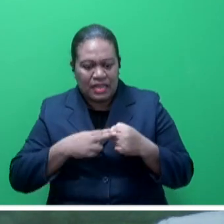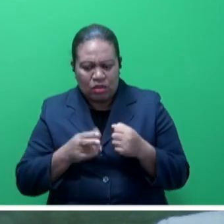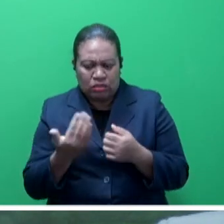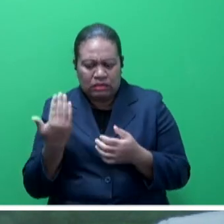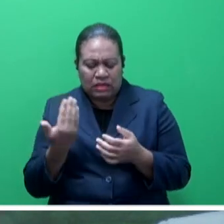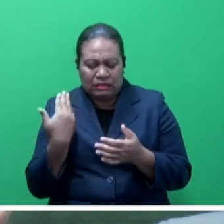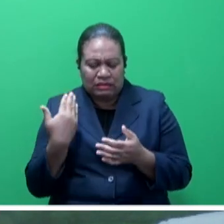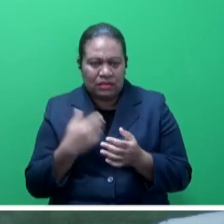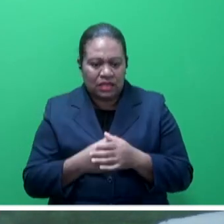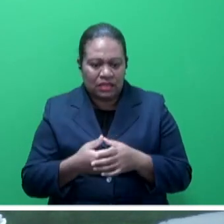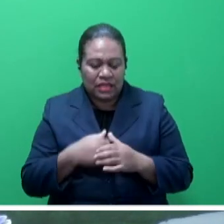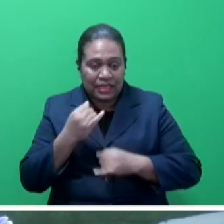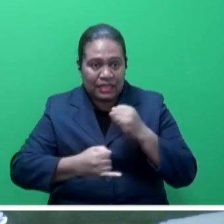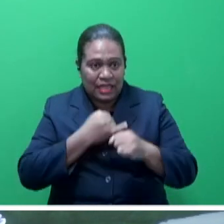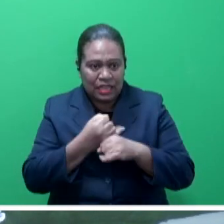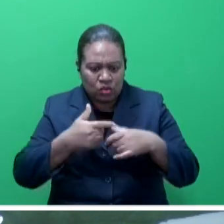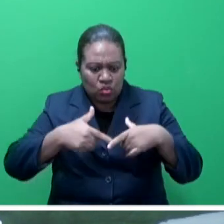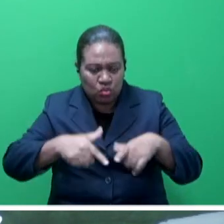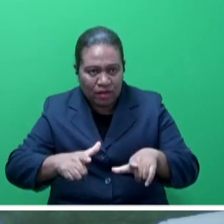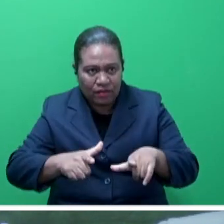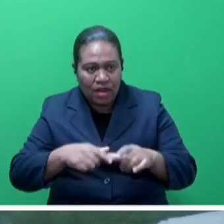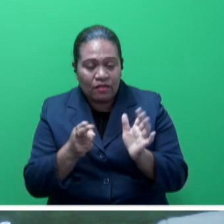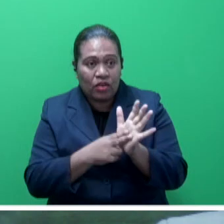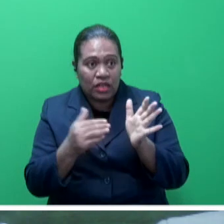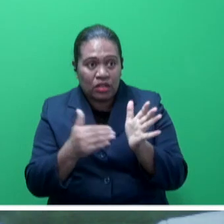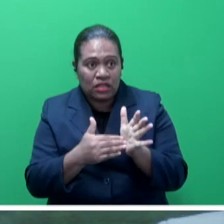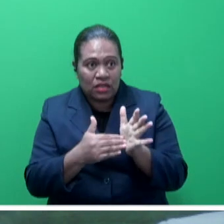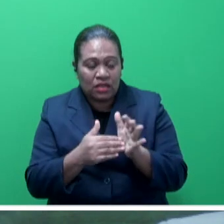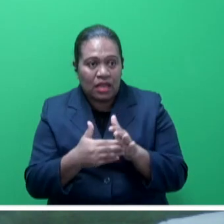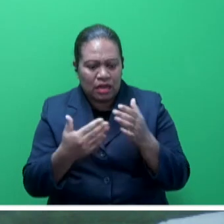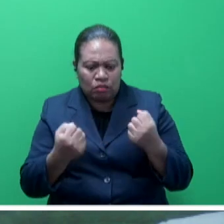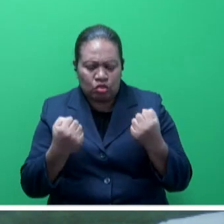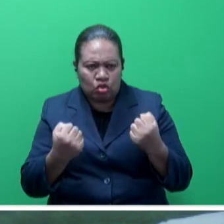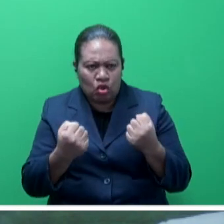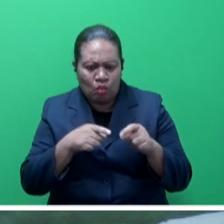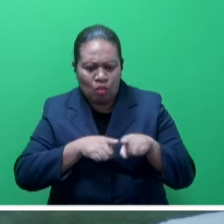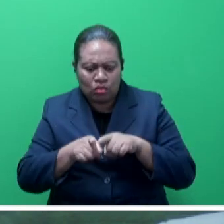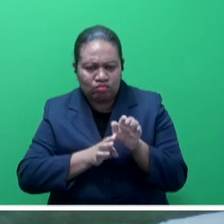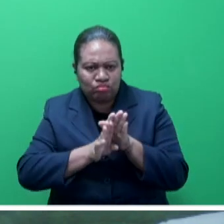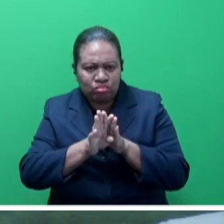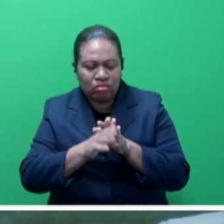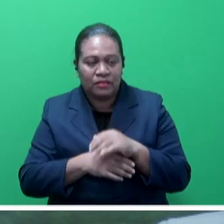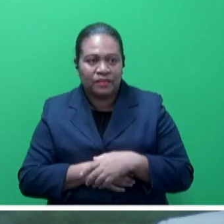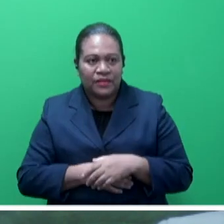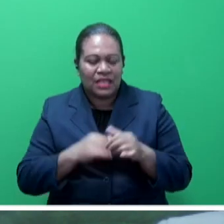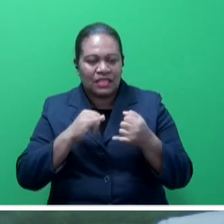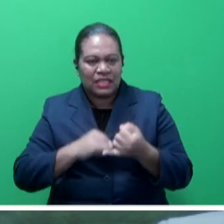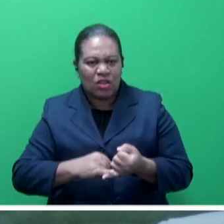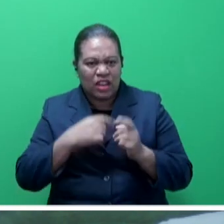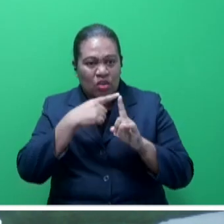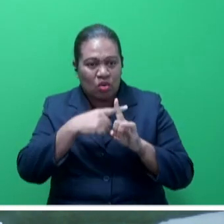level of bookings for international travel insurance among New Zealanders is incredibly strong. The New Zealand-based Southern Cross Travel